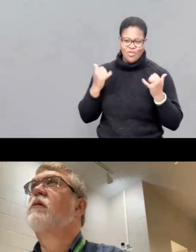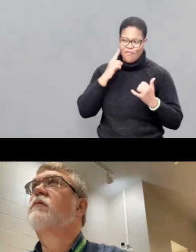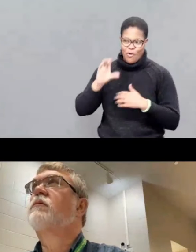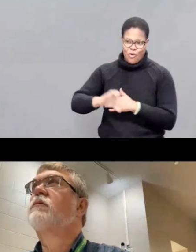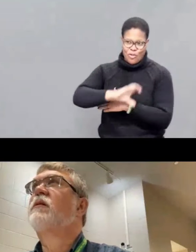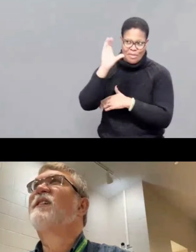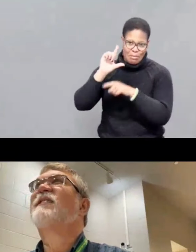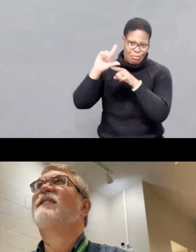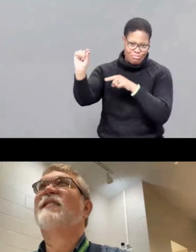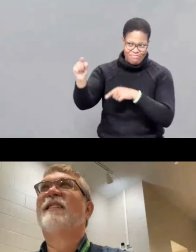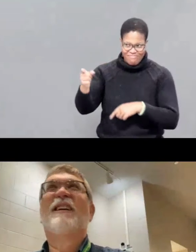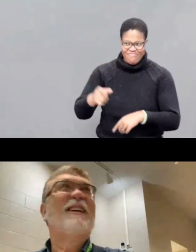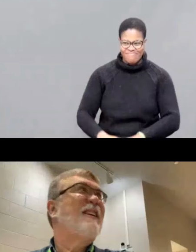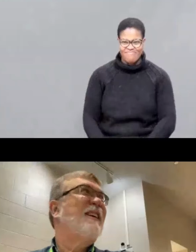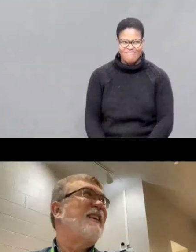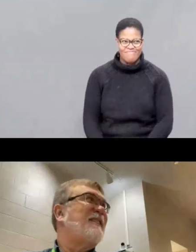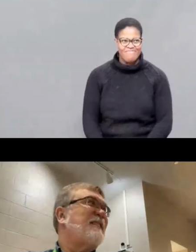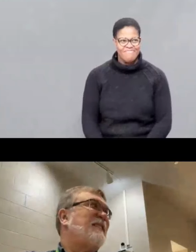Make that play.